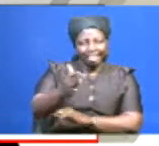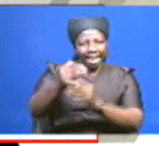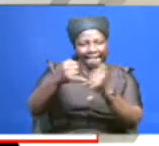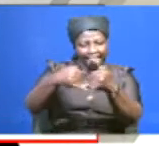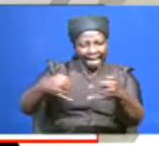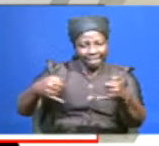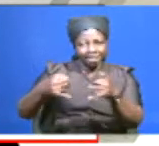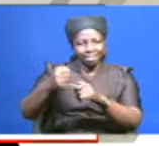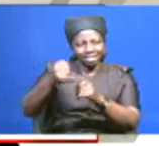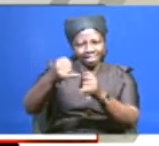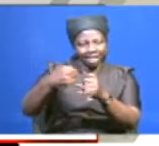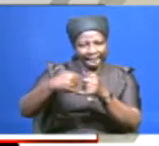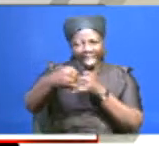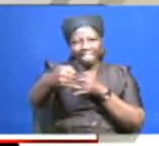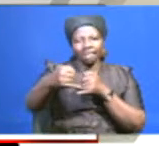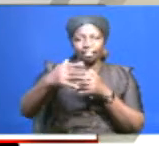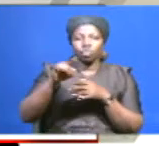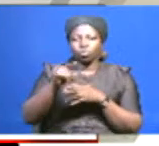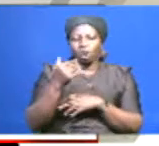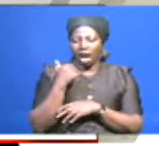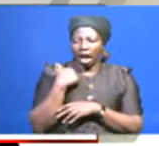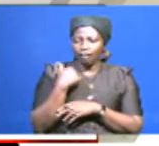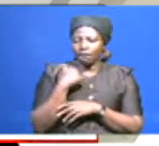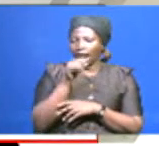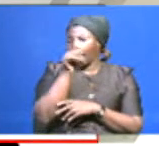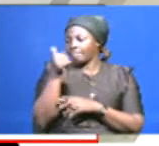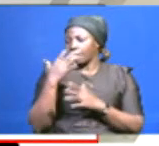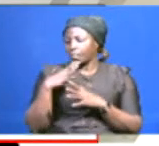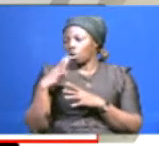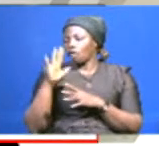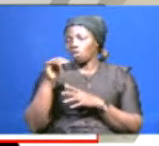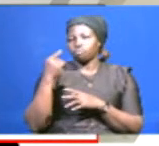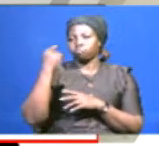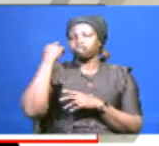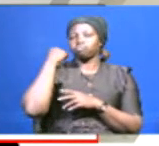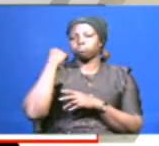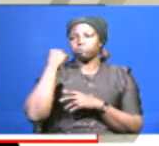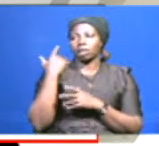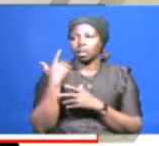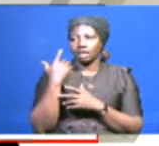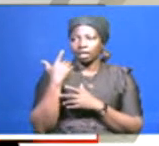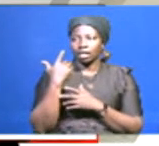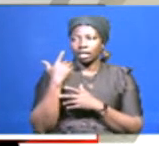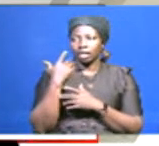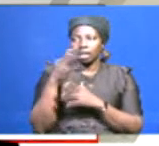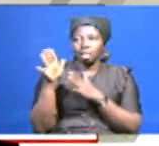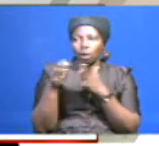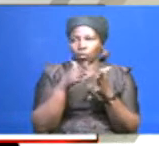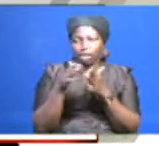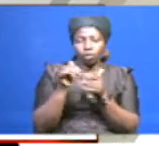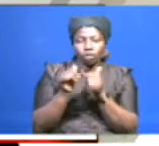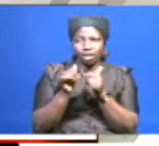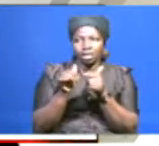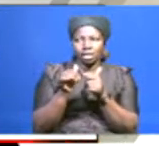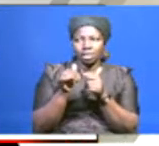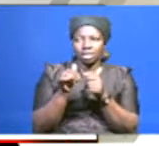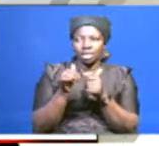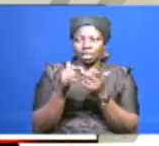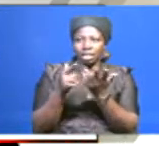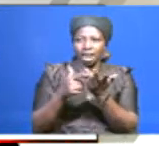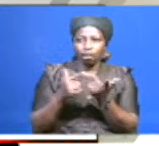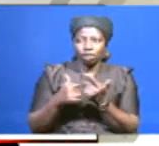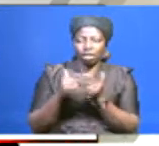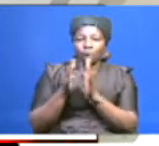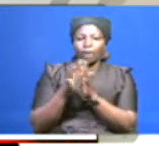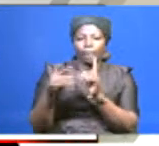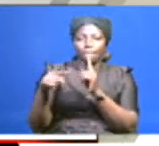wind coming from behind you. That wind is calculated with plus two plus this. Mm-hmm. Then you can